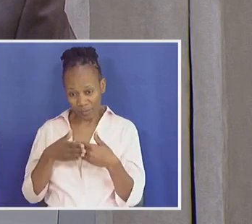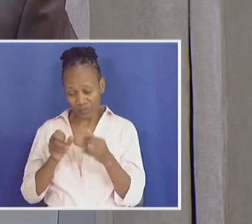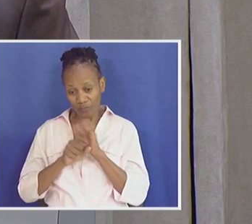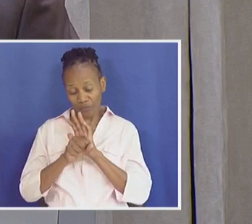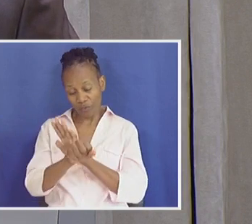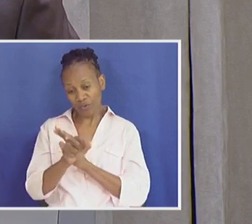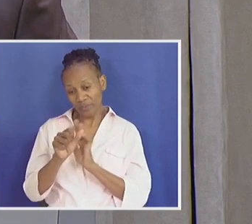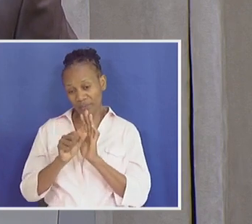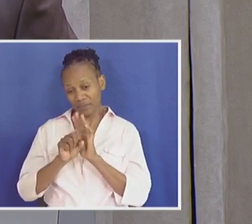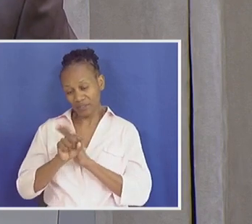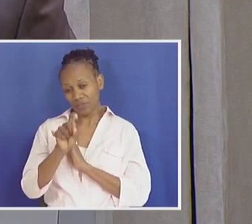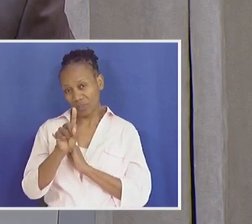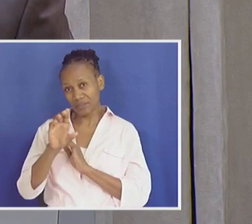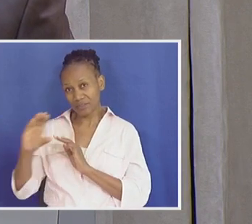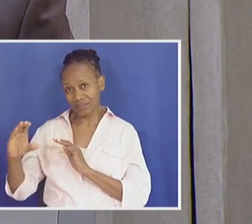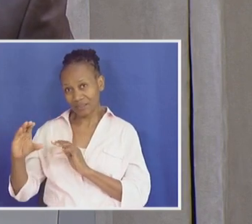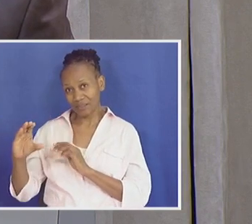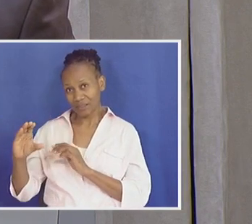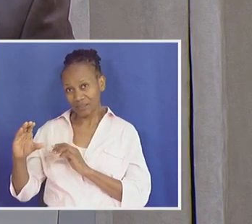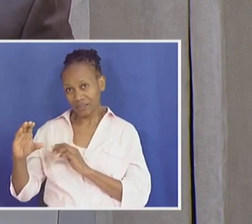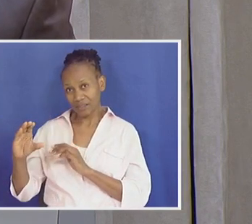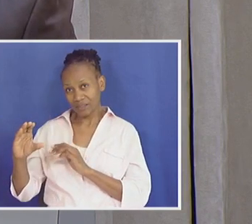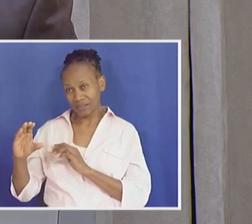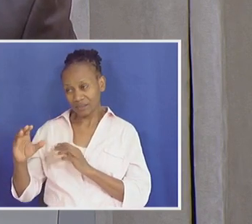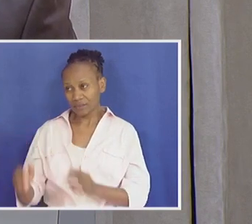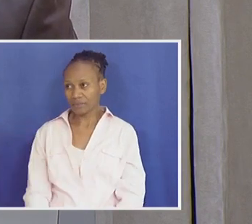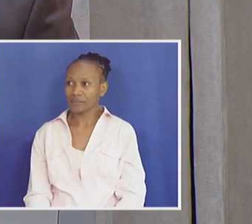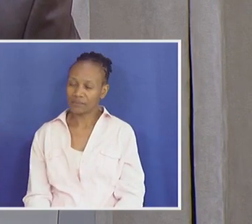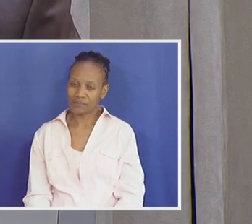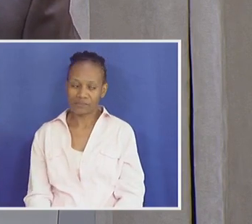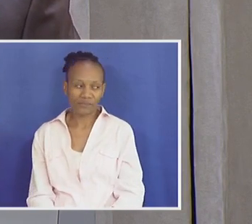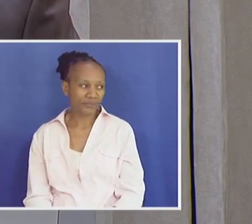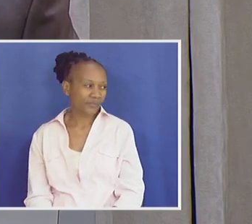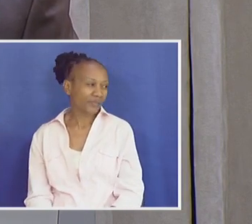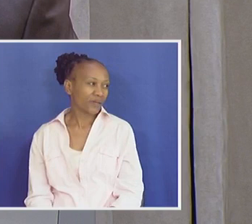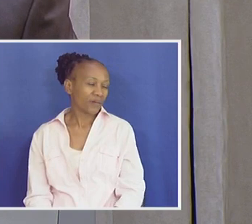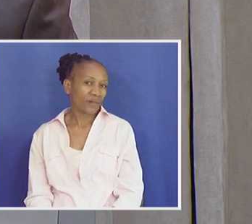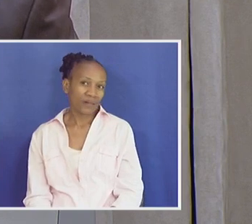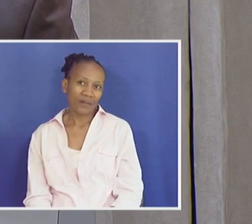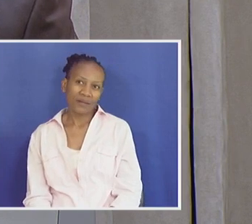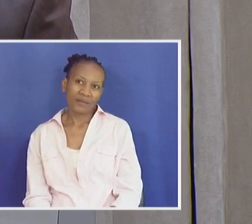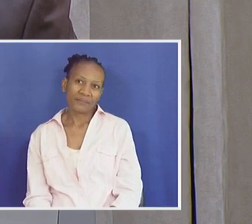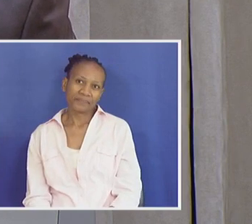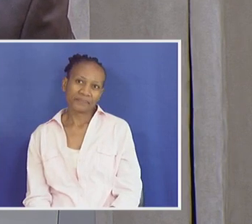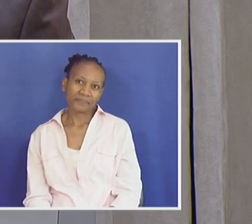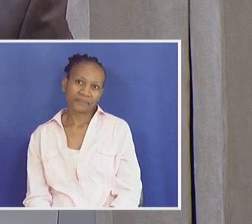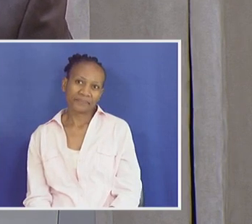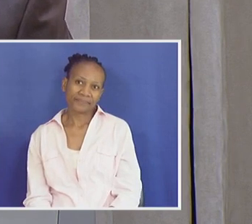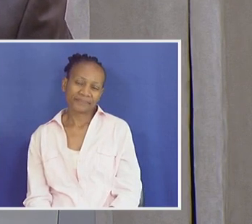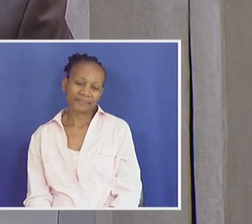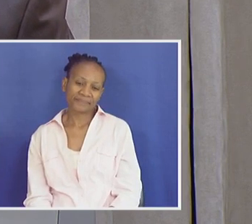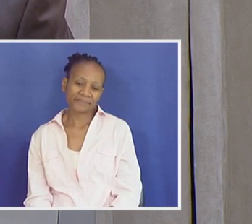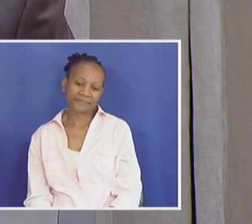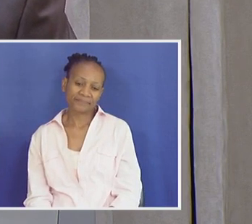1C, the provincial executive must immediately submit a written notice of the dissolution to the cabinet member responsible for